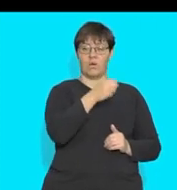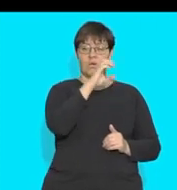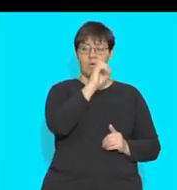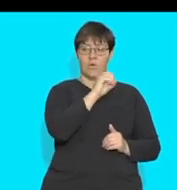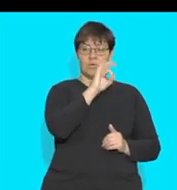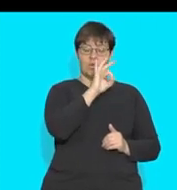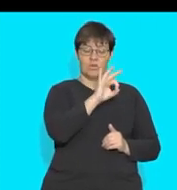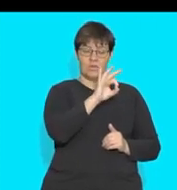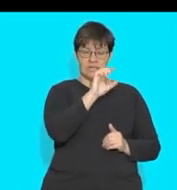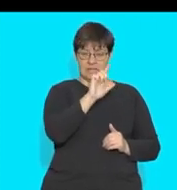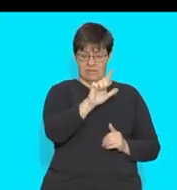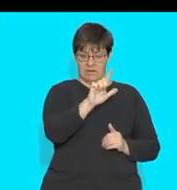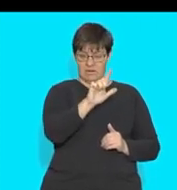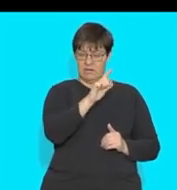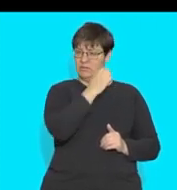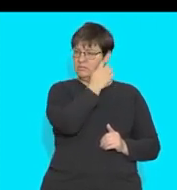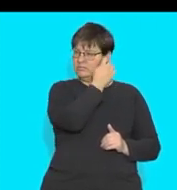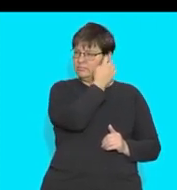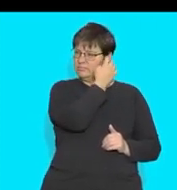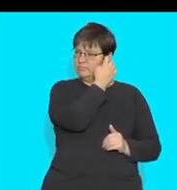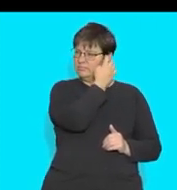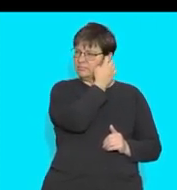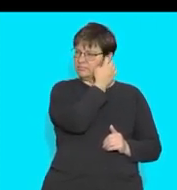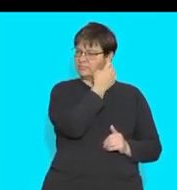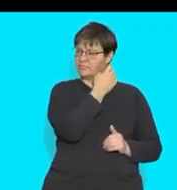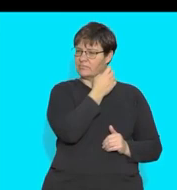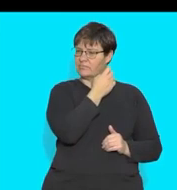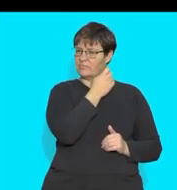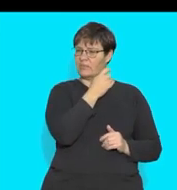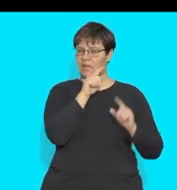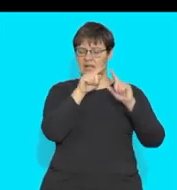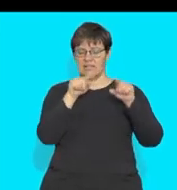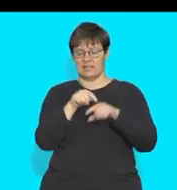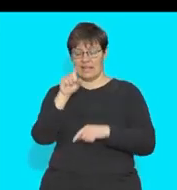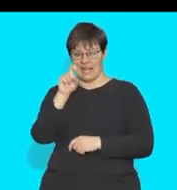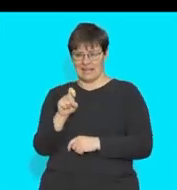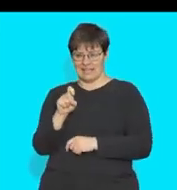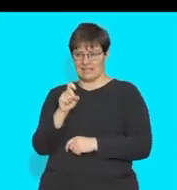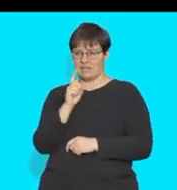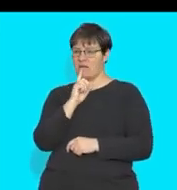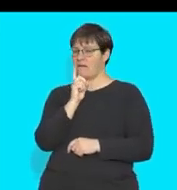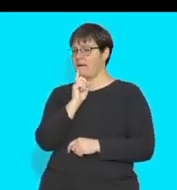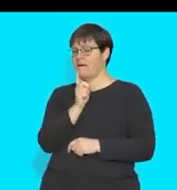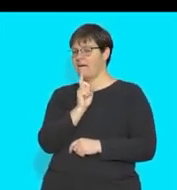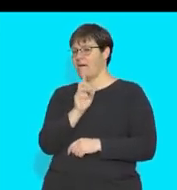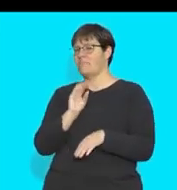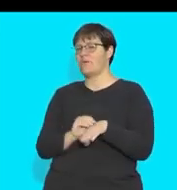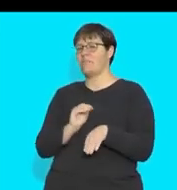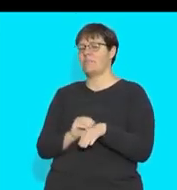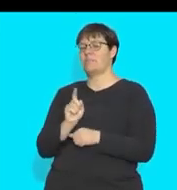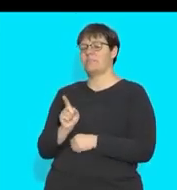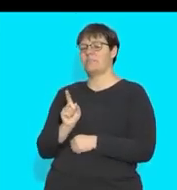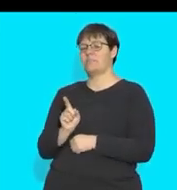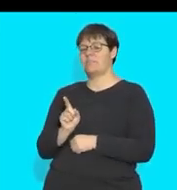0.037 delta x Ah, but now there's a